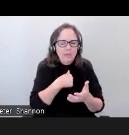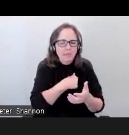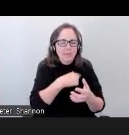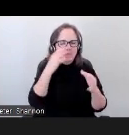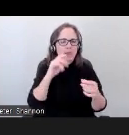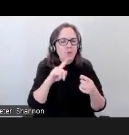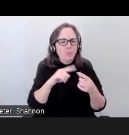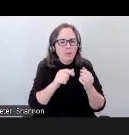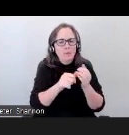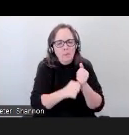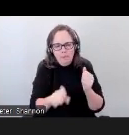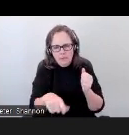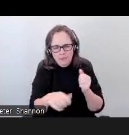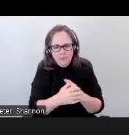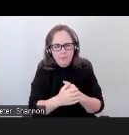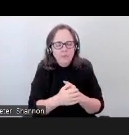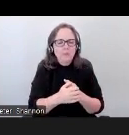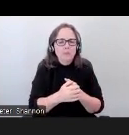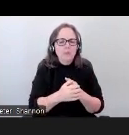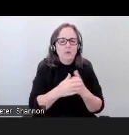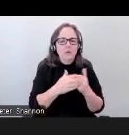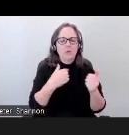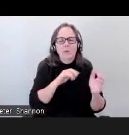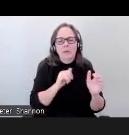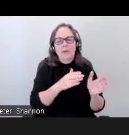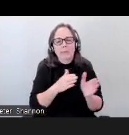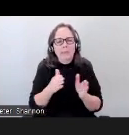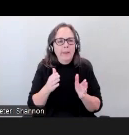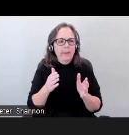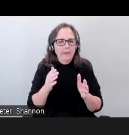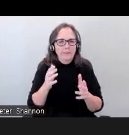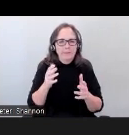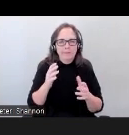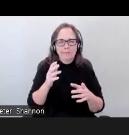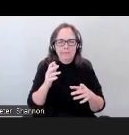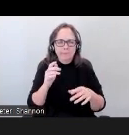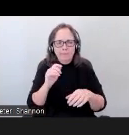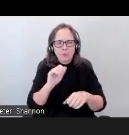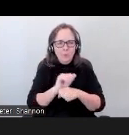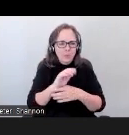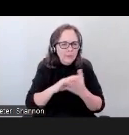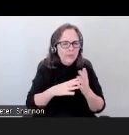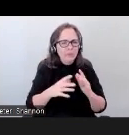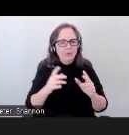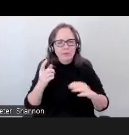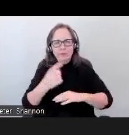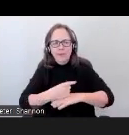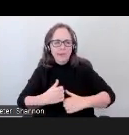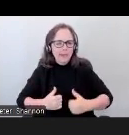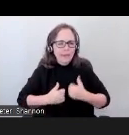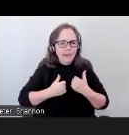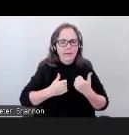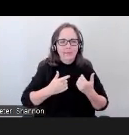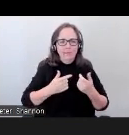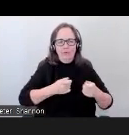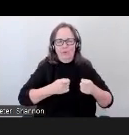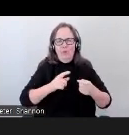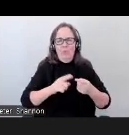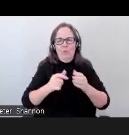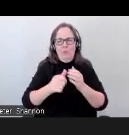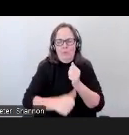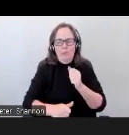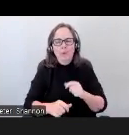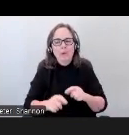go to the bathroom. So we can plan around our work schedules and our life, right? But it's